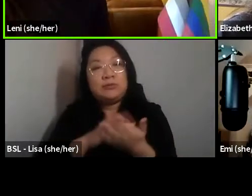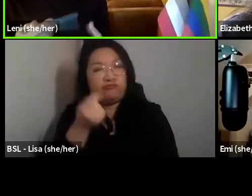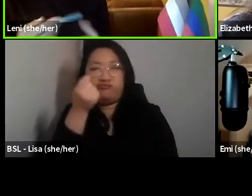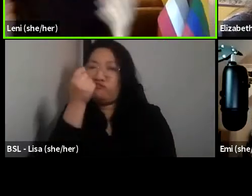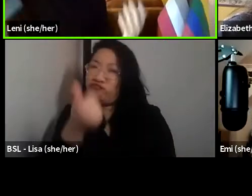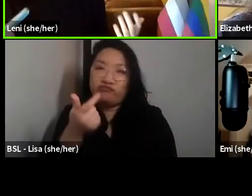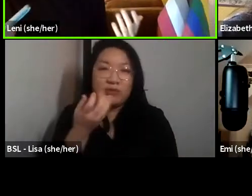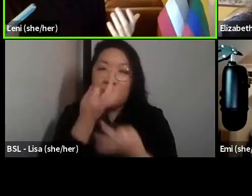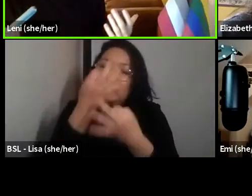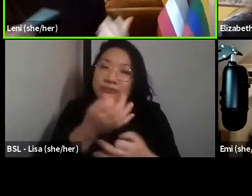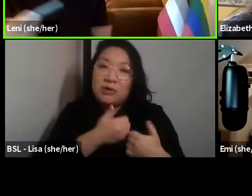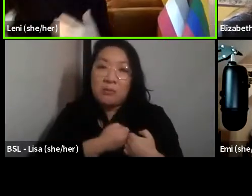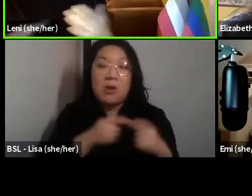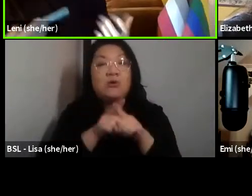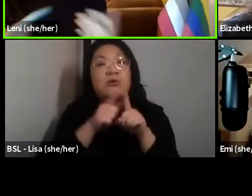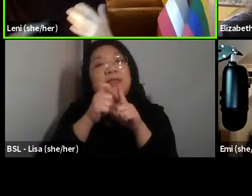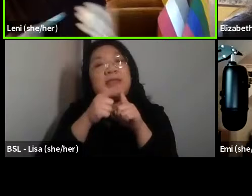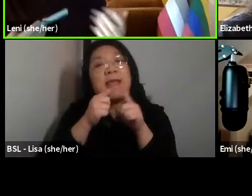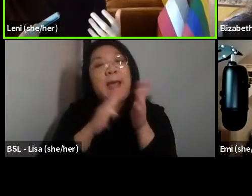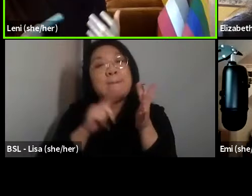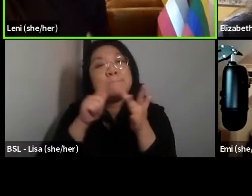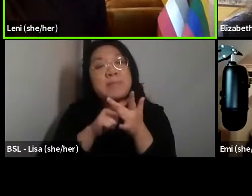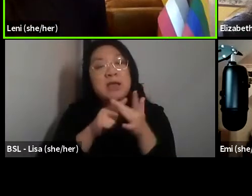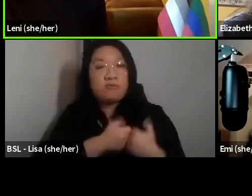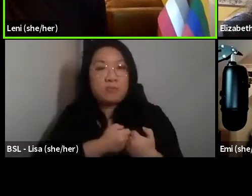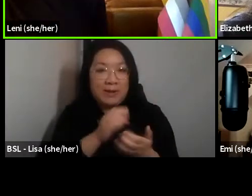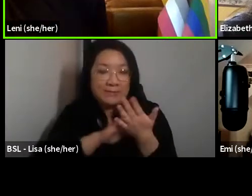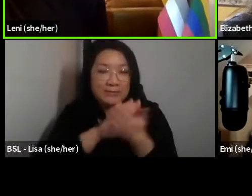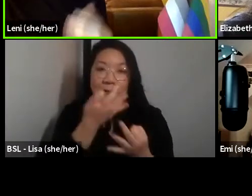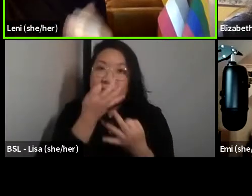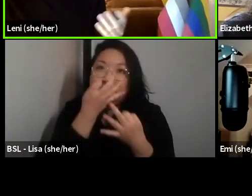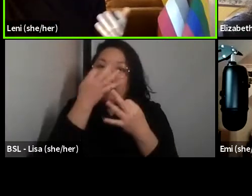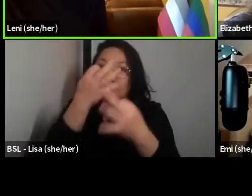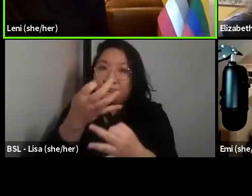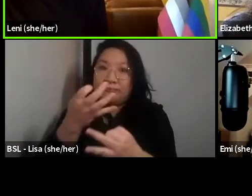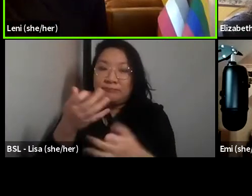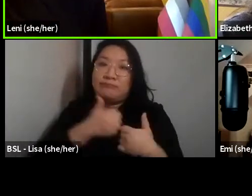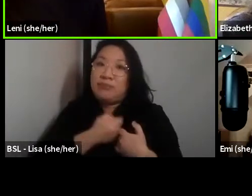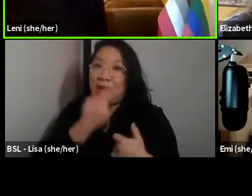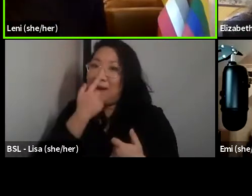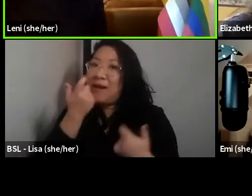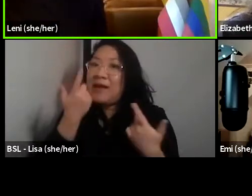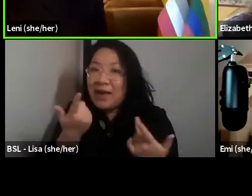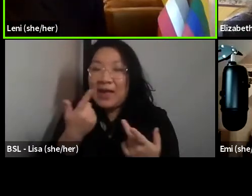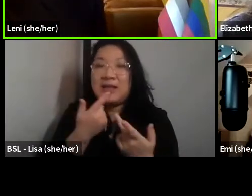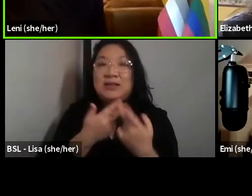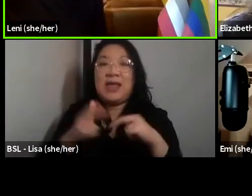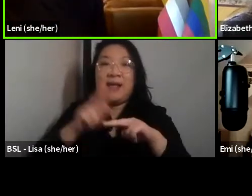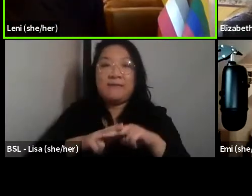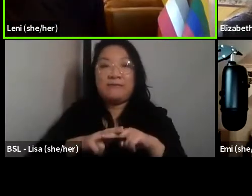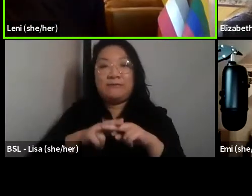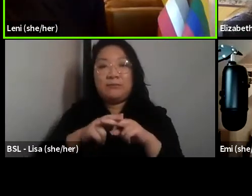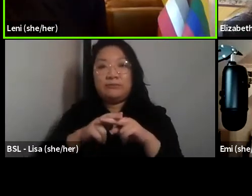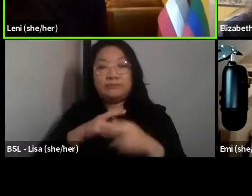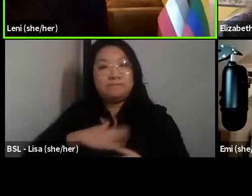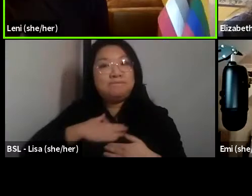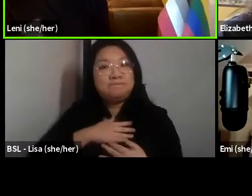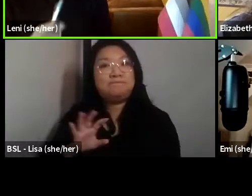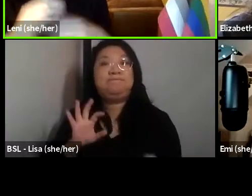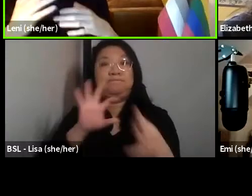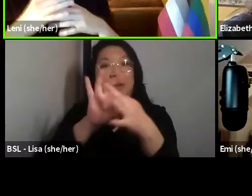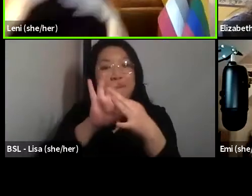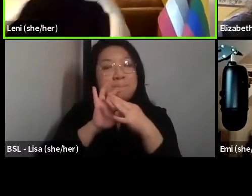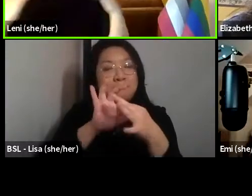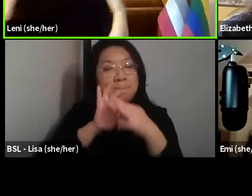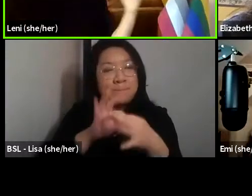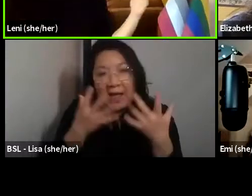romantic attraction. And you have demiromantics who may only experience romantic attraction under certain circumstances or after an emotional bond has already been formed.